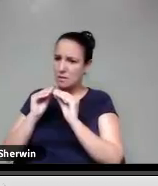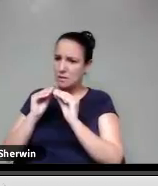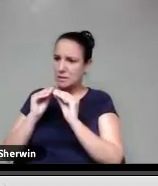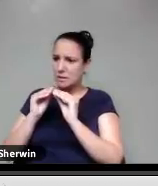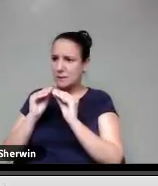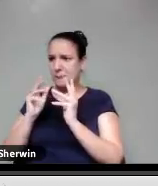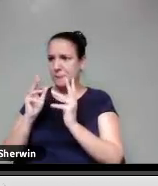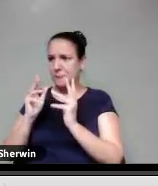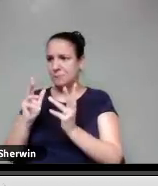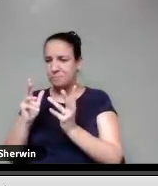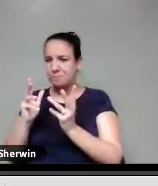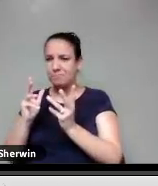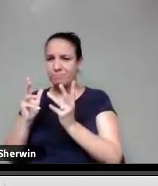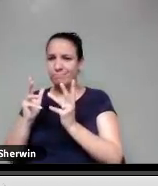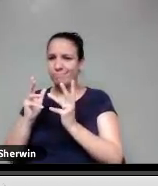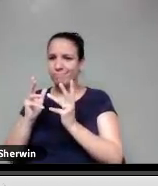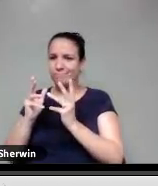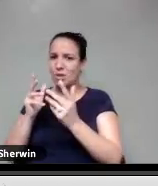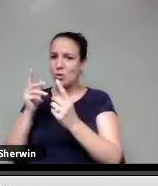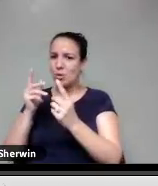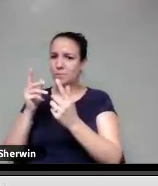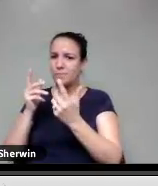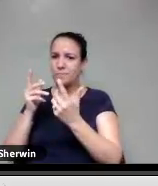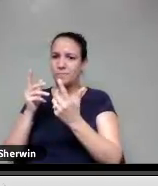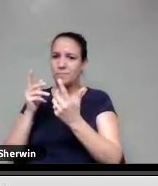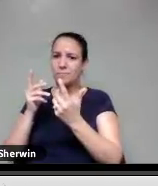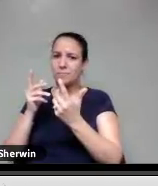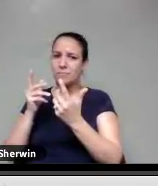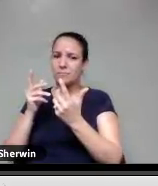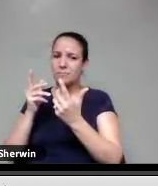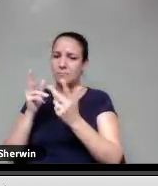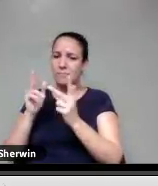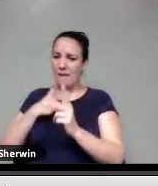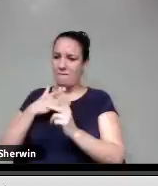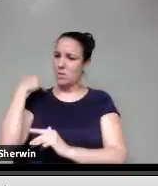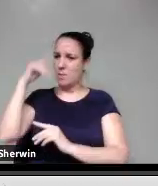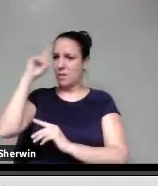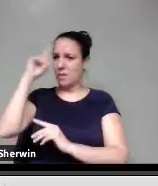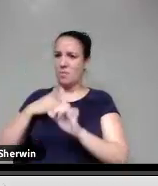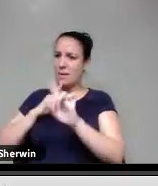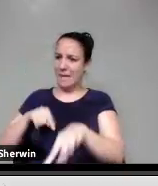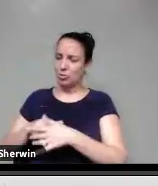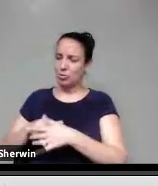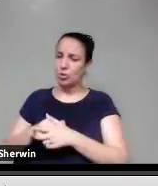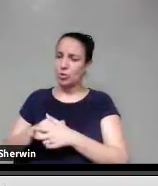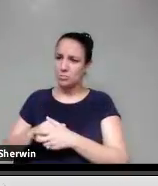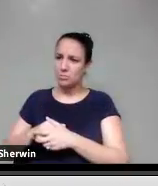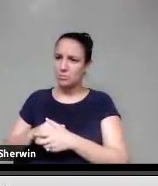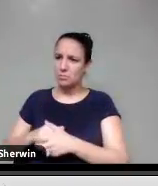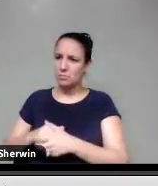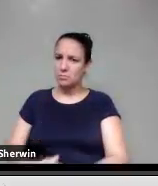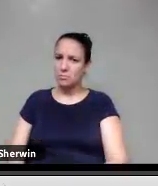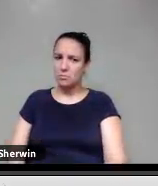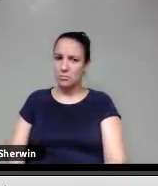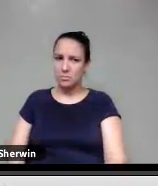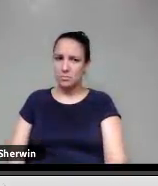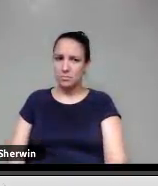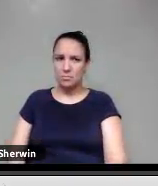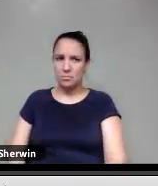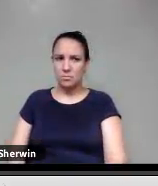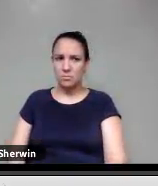doorway the other day or whatever. So websites and forums and blogs also. Now, out of those, which one do